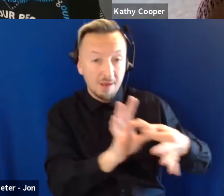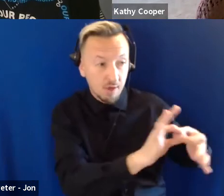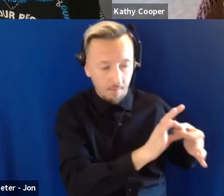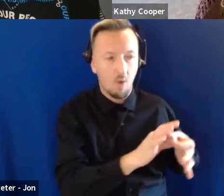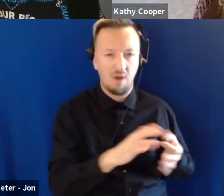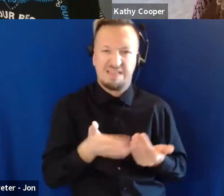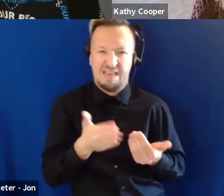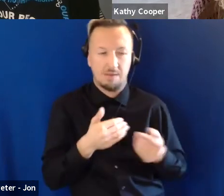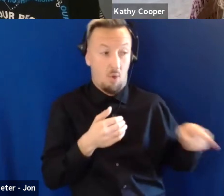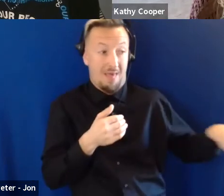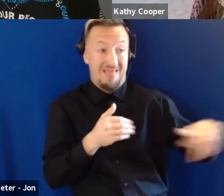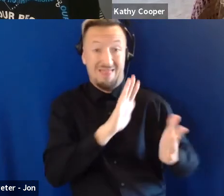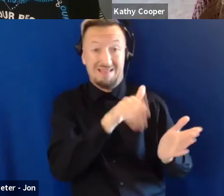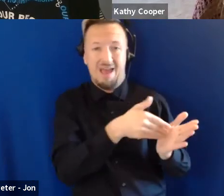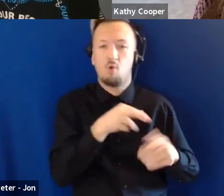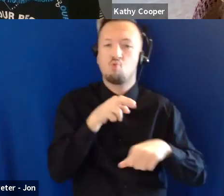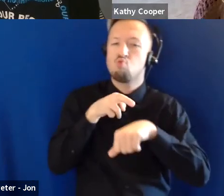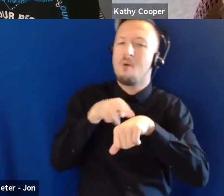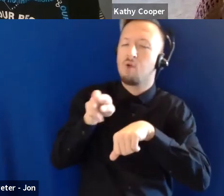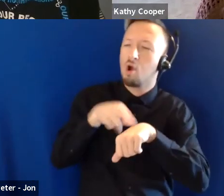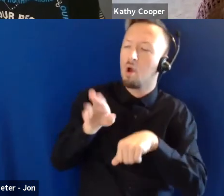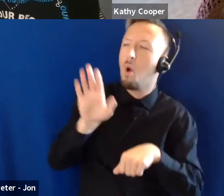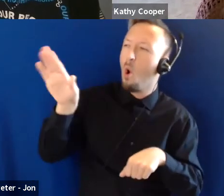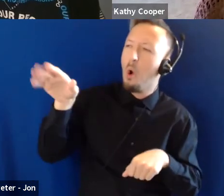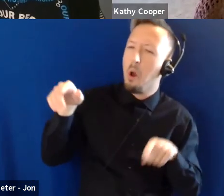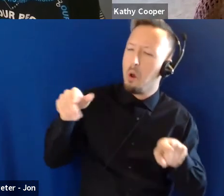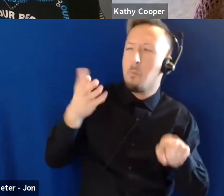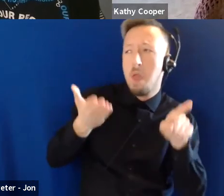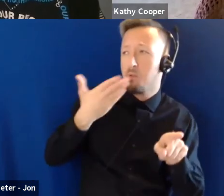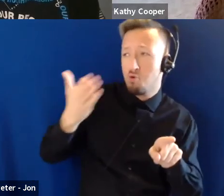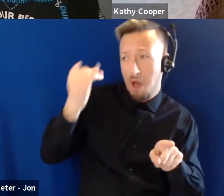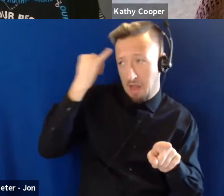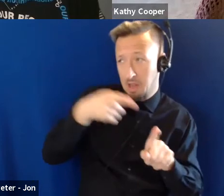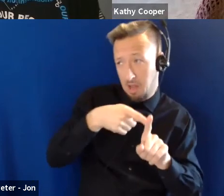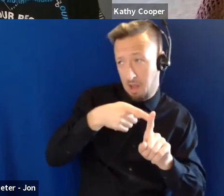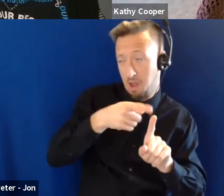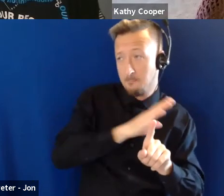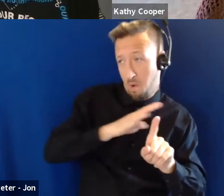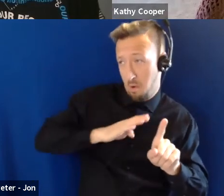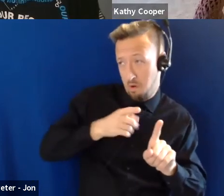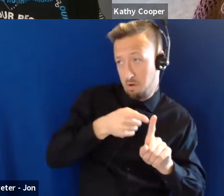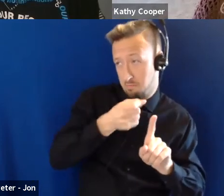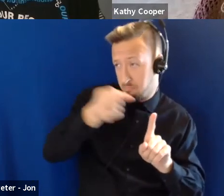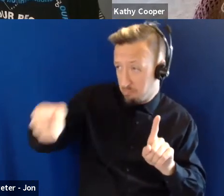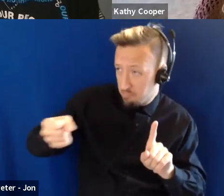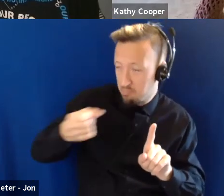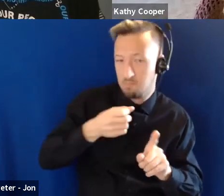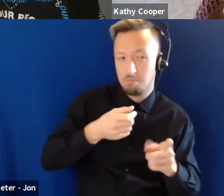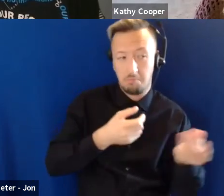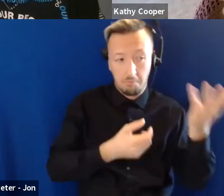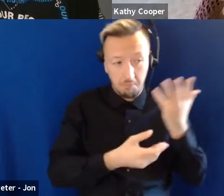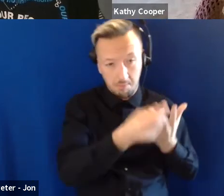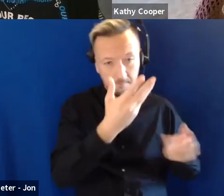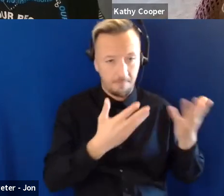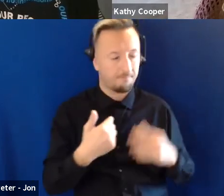get referrals from the centers on people they think would be good, effective board members. I always